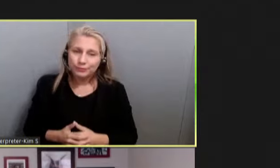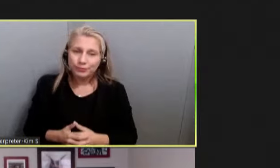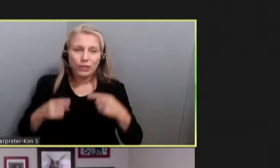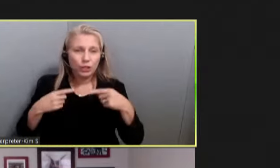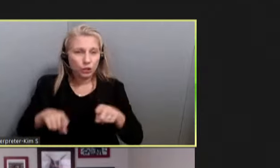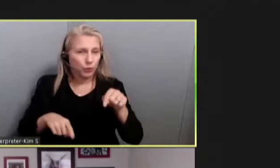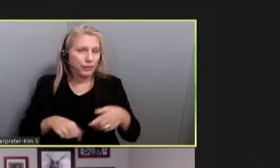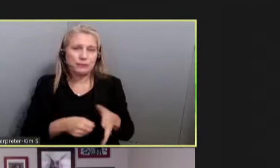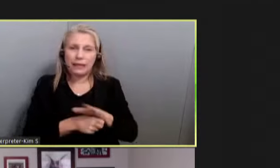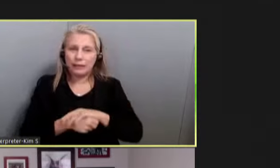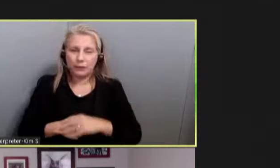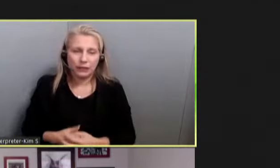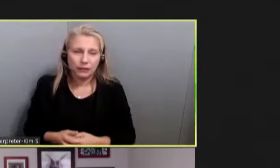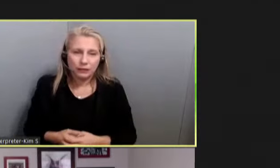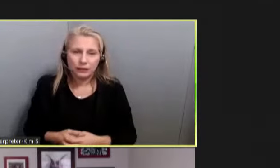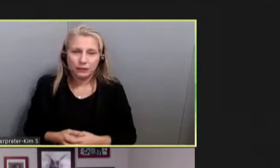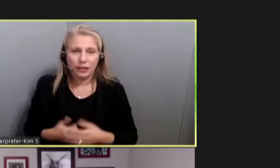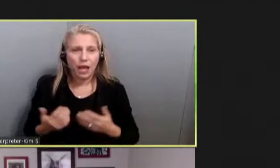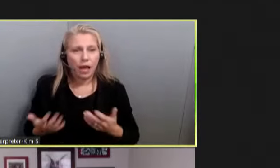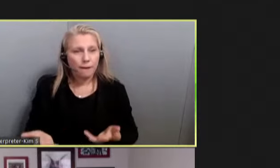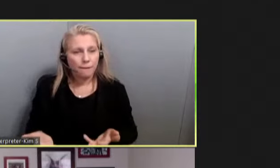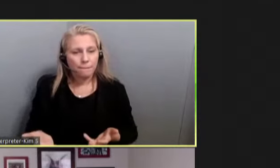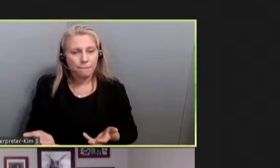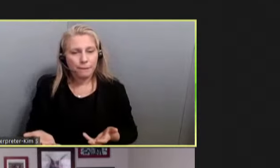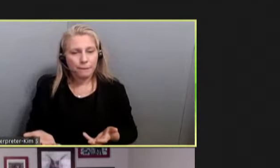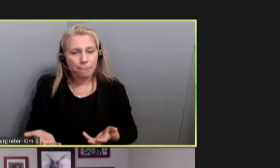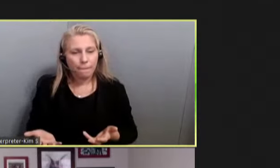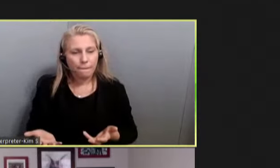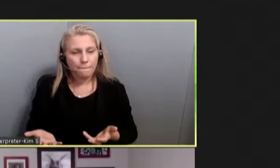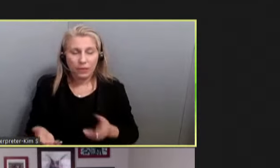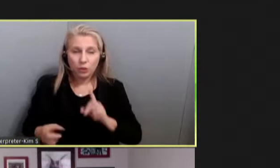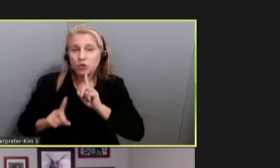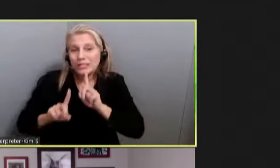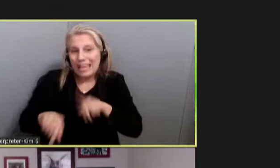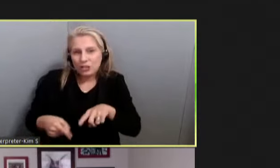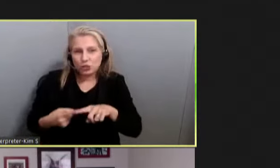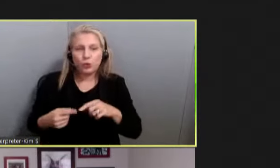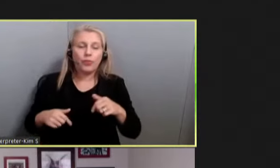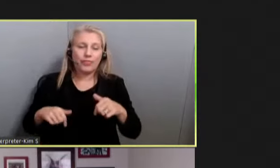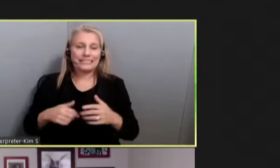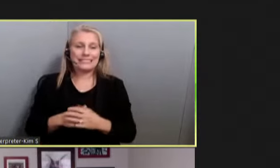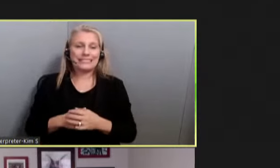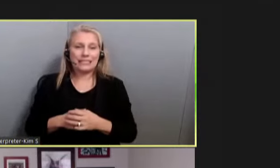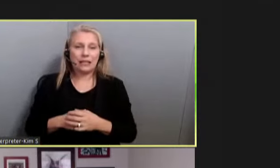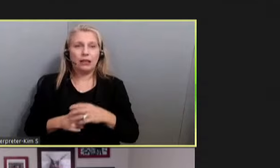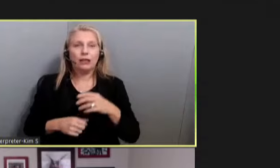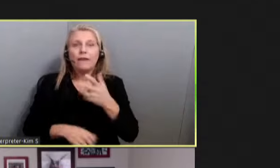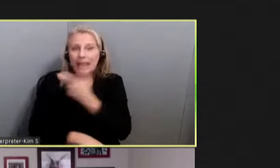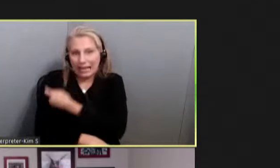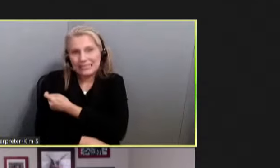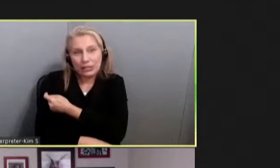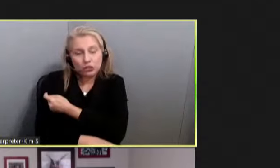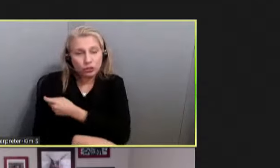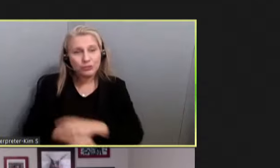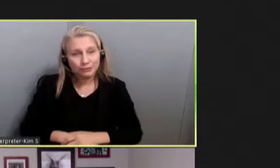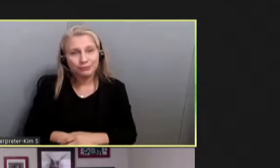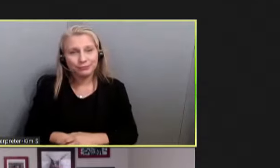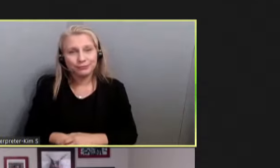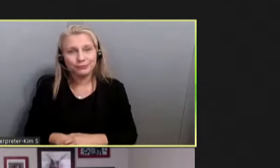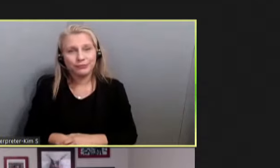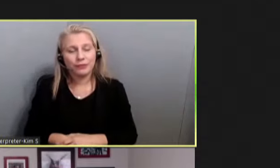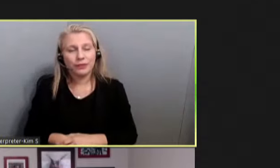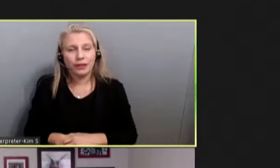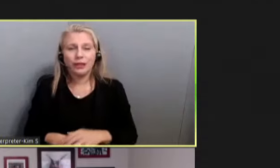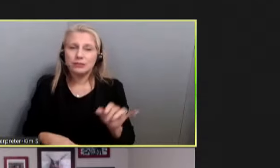this pandemic. And there is an answer to this, and it is those vaccinations. And